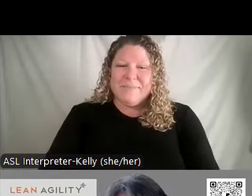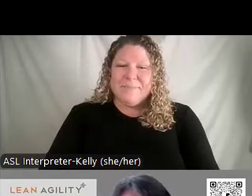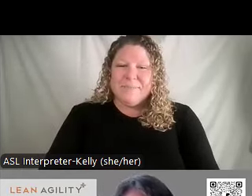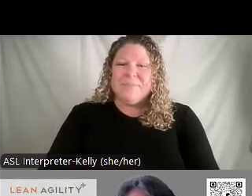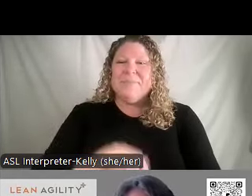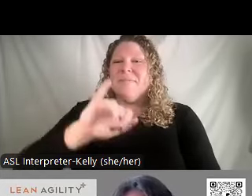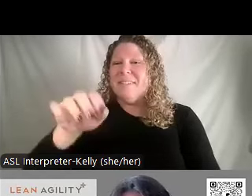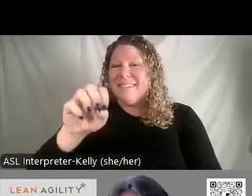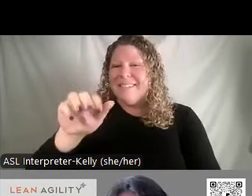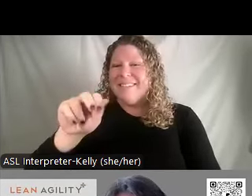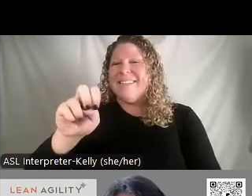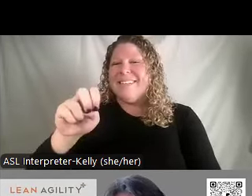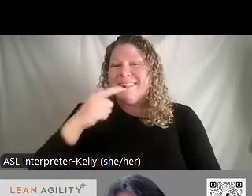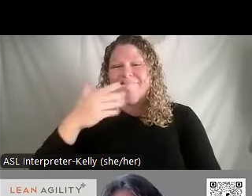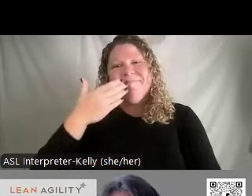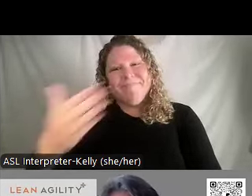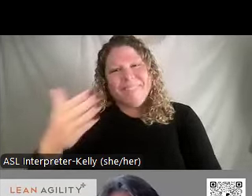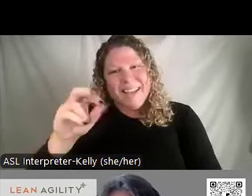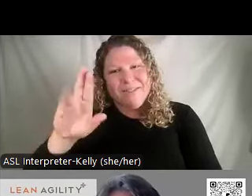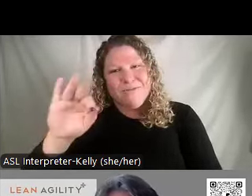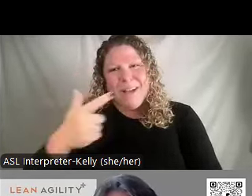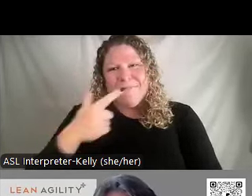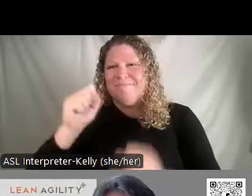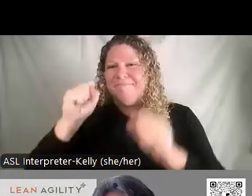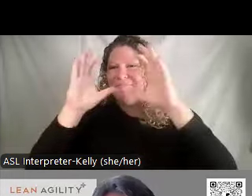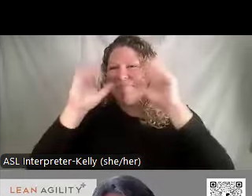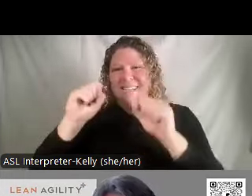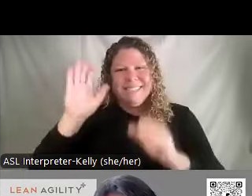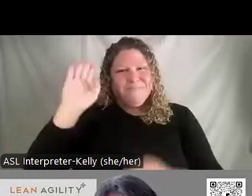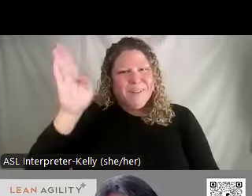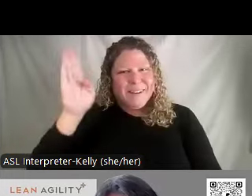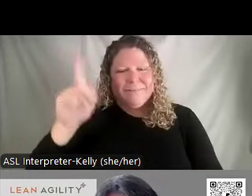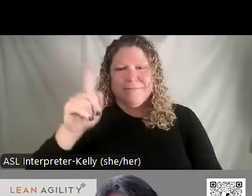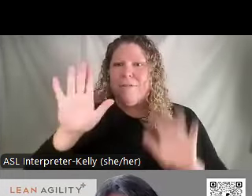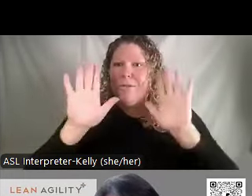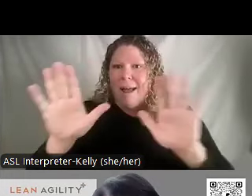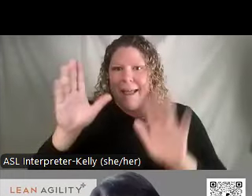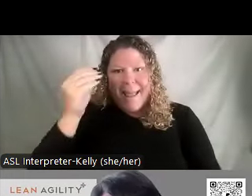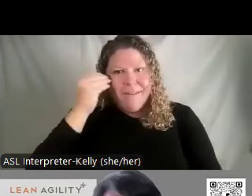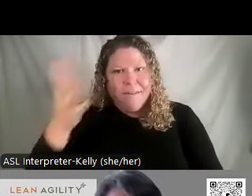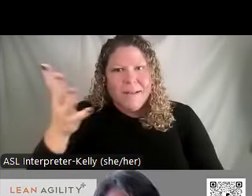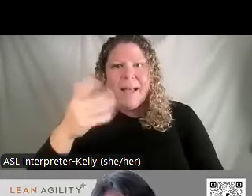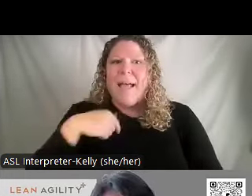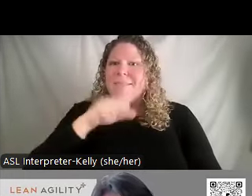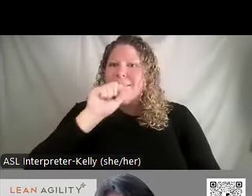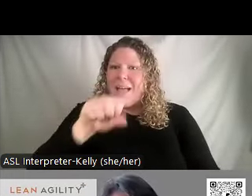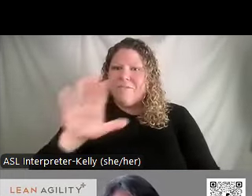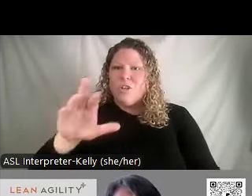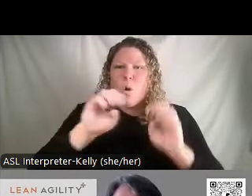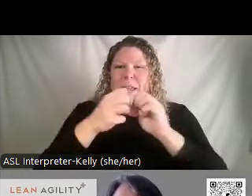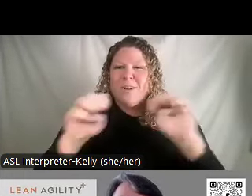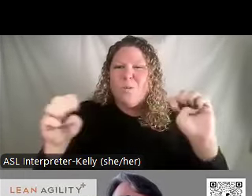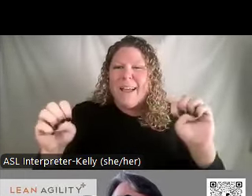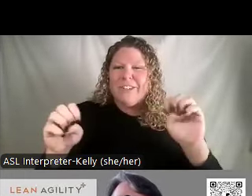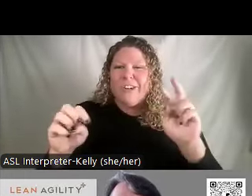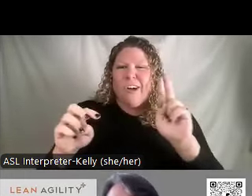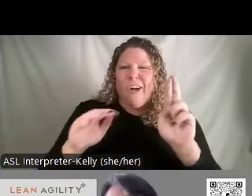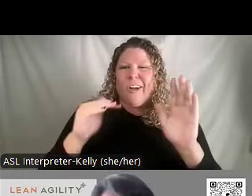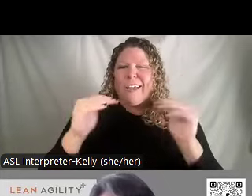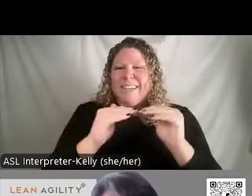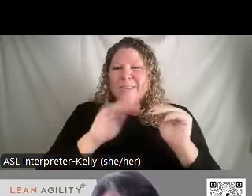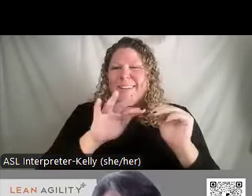Thank you, Craig. This has been an amazing presentation. So much good content here. I love the equation. I think that's a great way to explain things